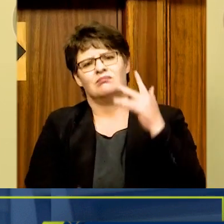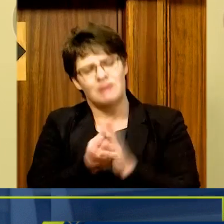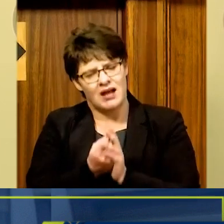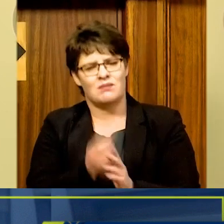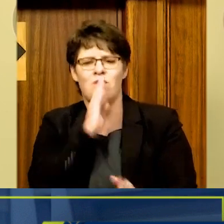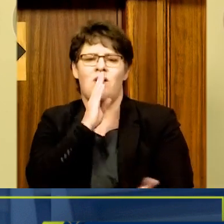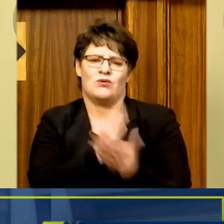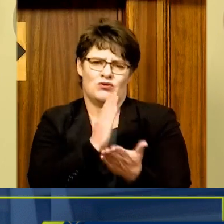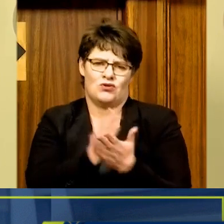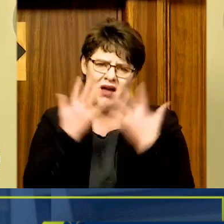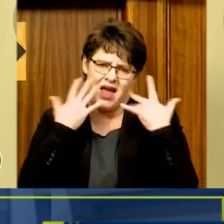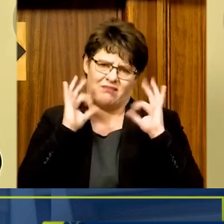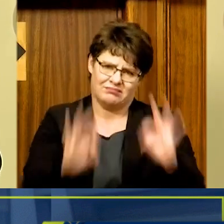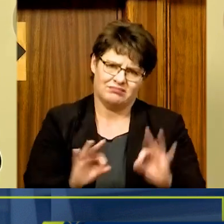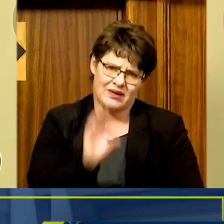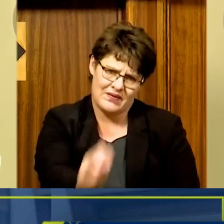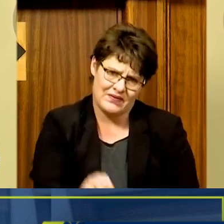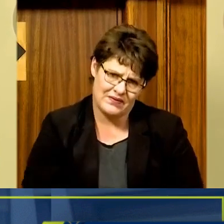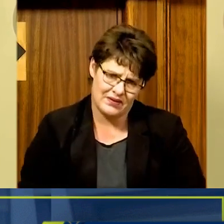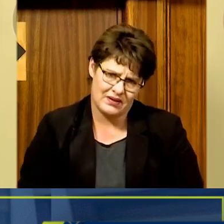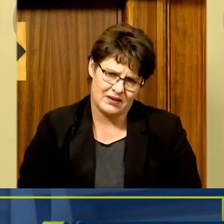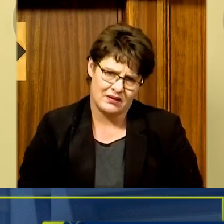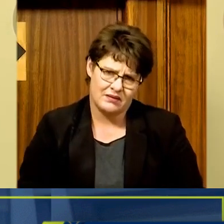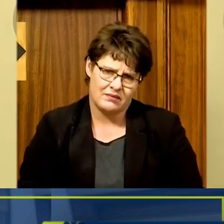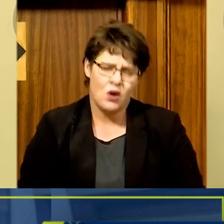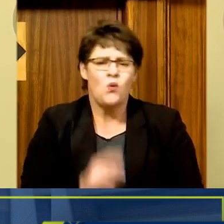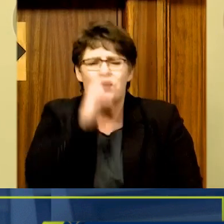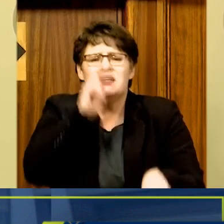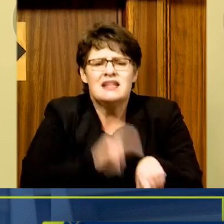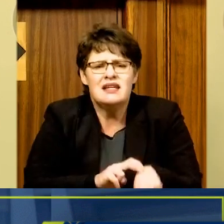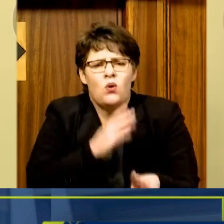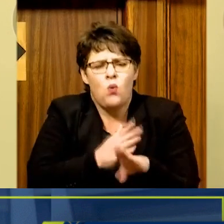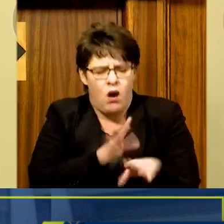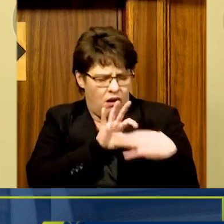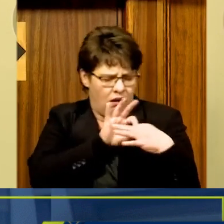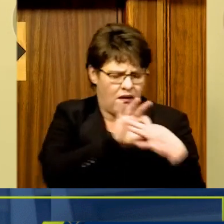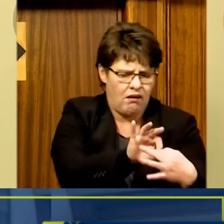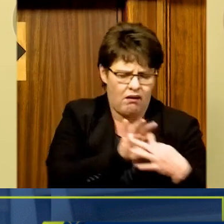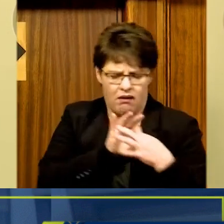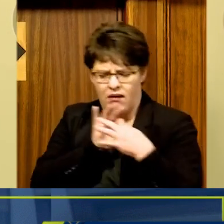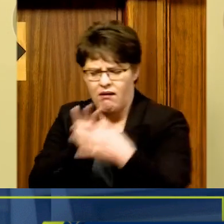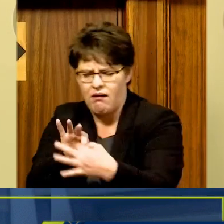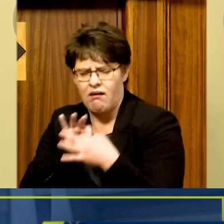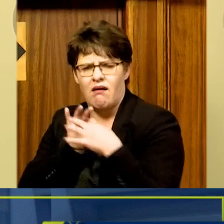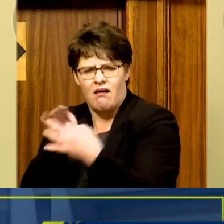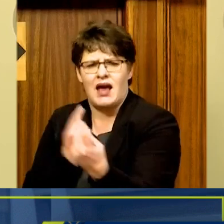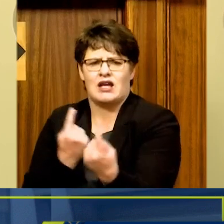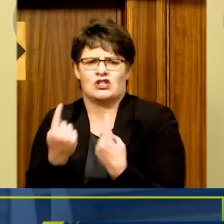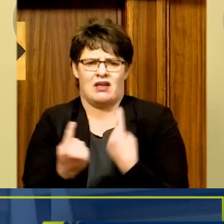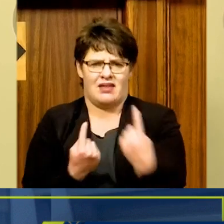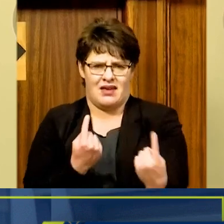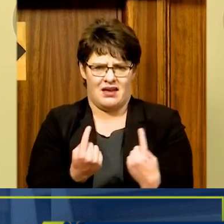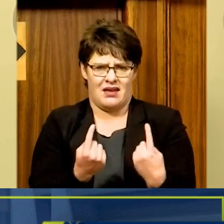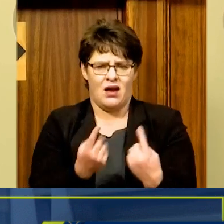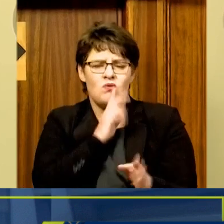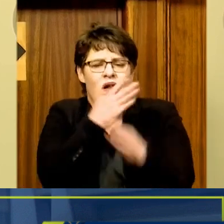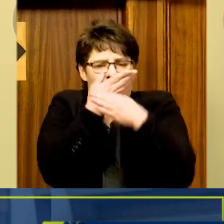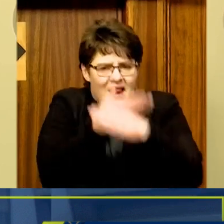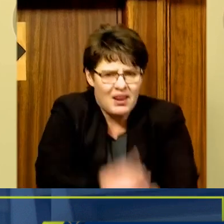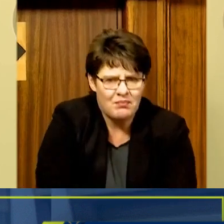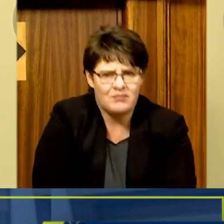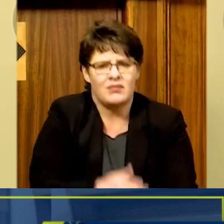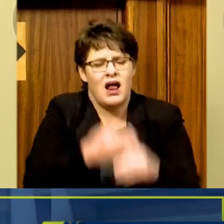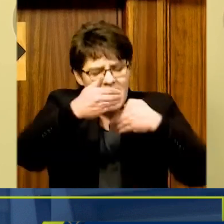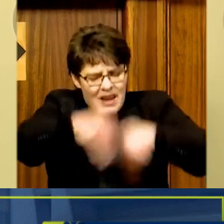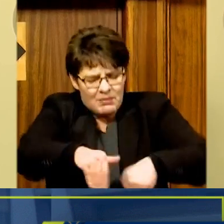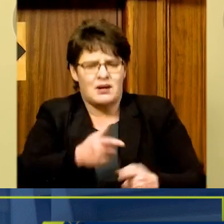We have the power within ourselves, working with each other, to limit the damage that this virus does to